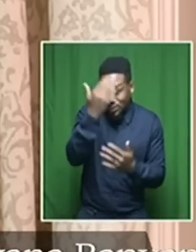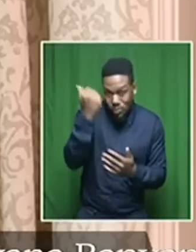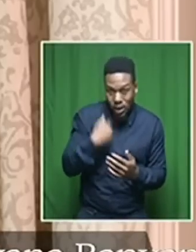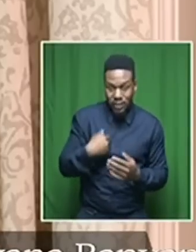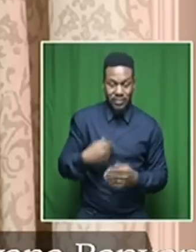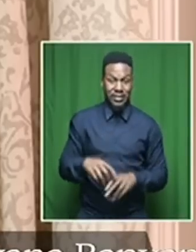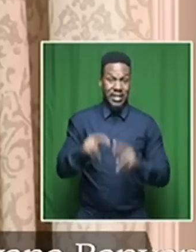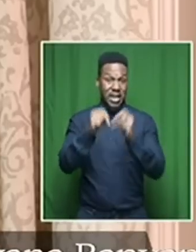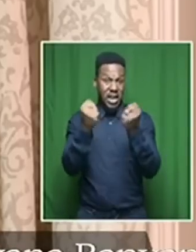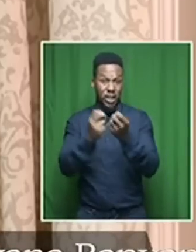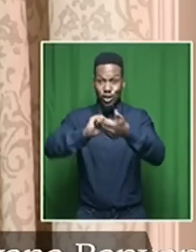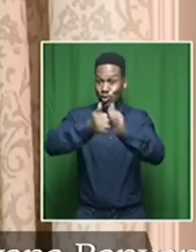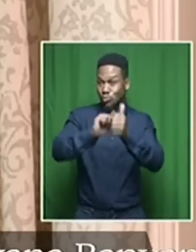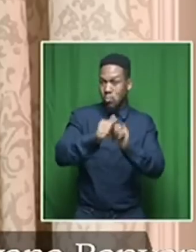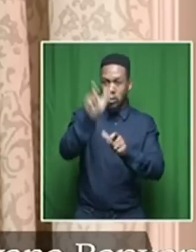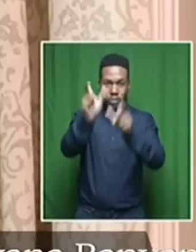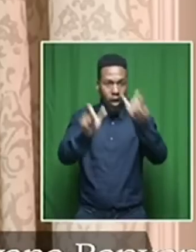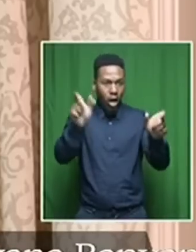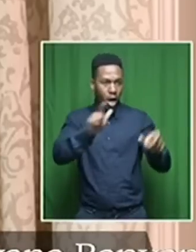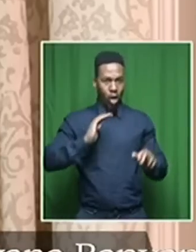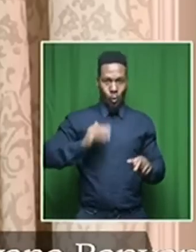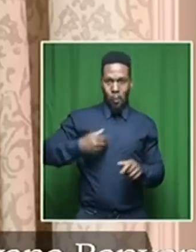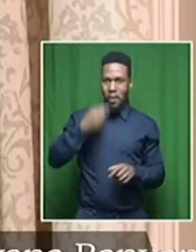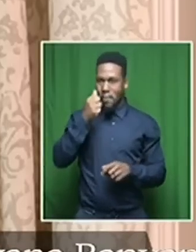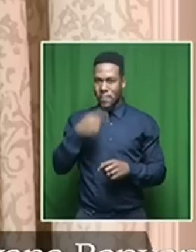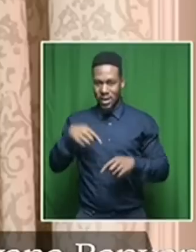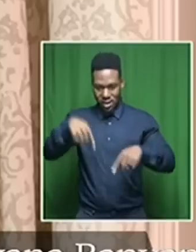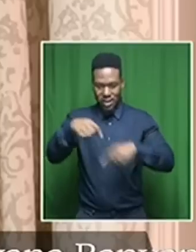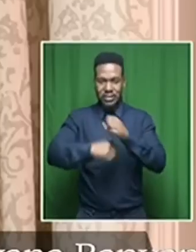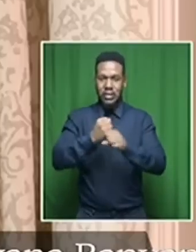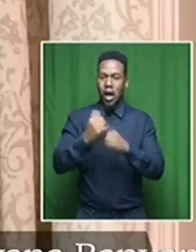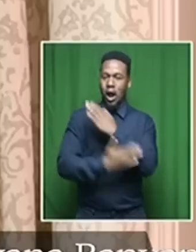women made our country proud this year.